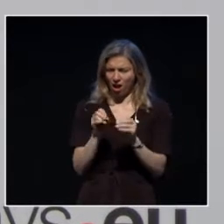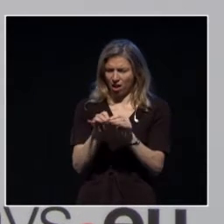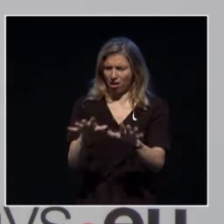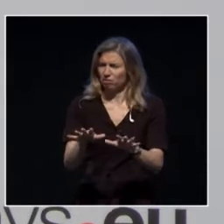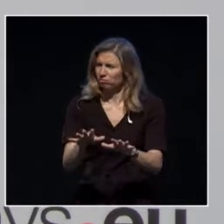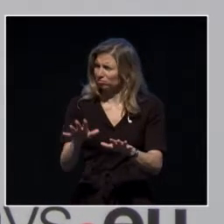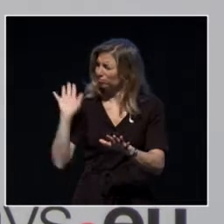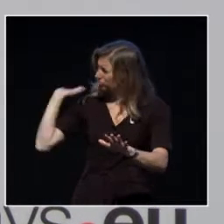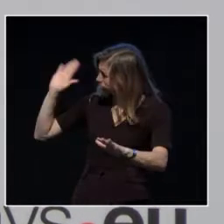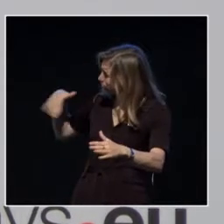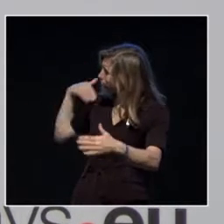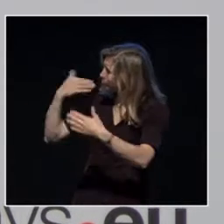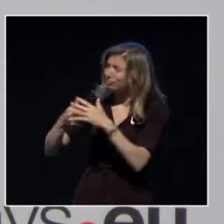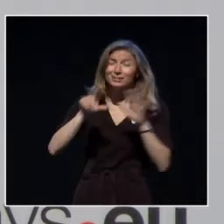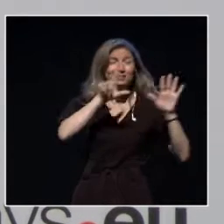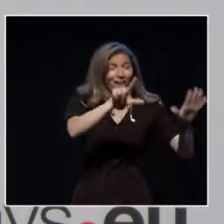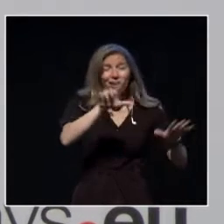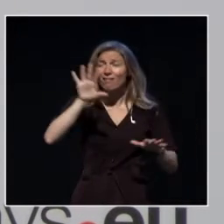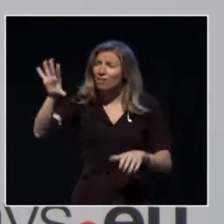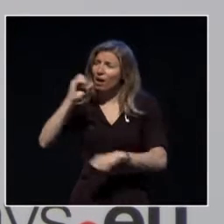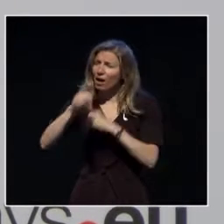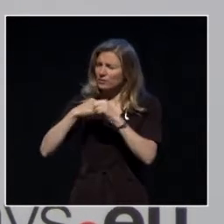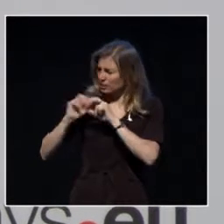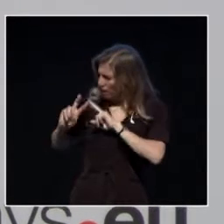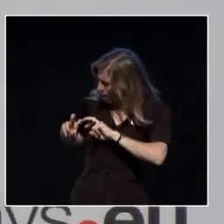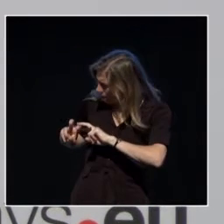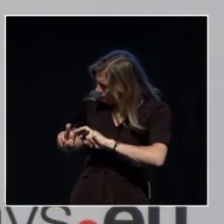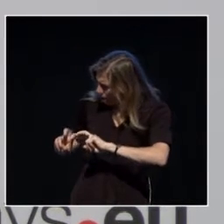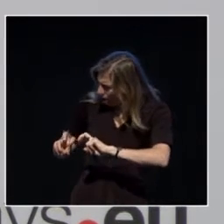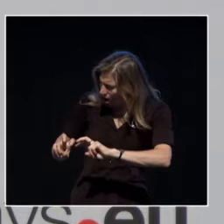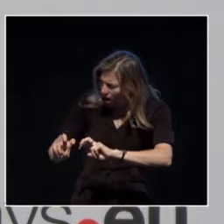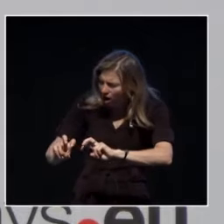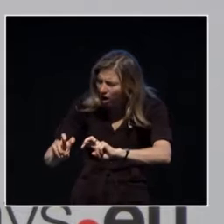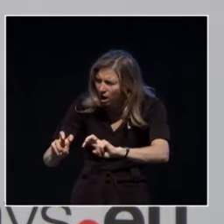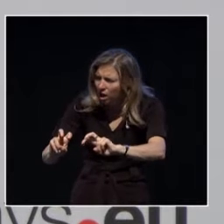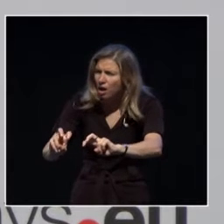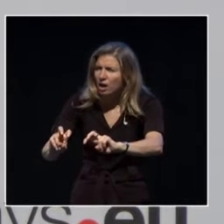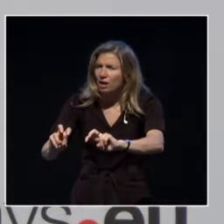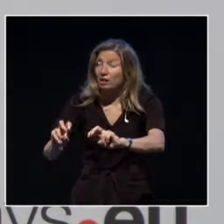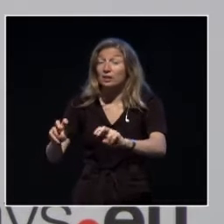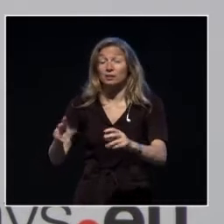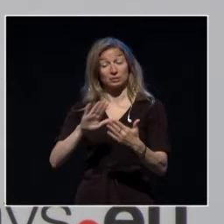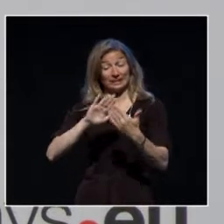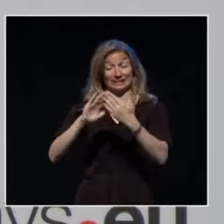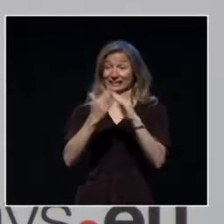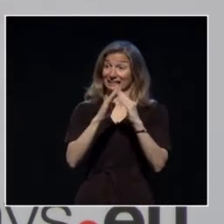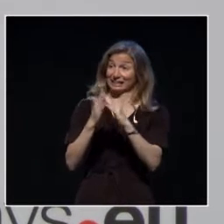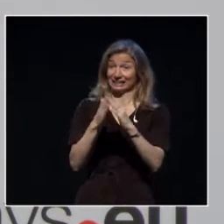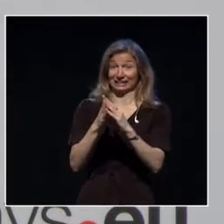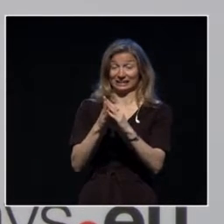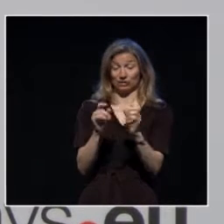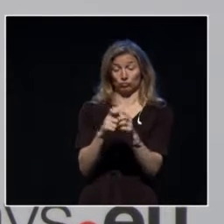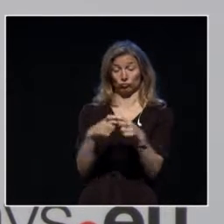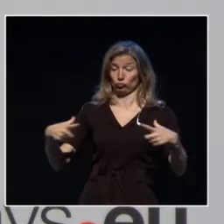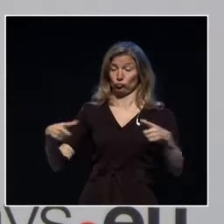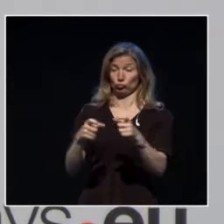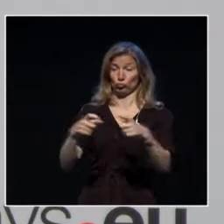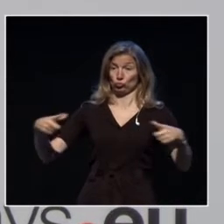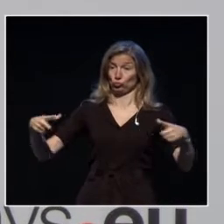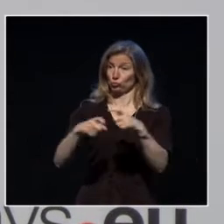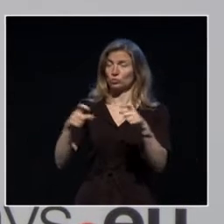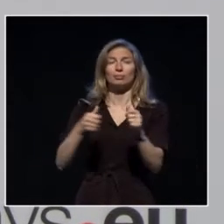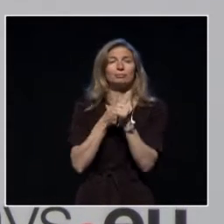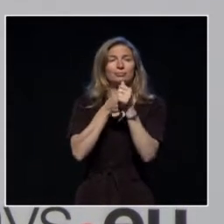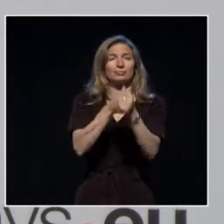75 years that there is a pattern of city size distribution that often follows what's called Zipf's